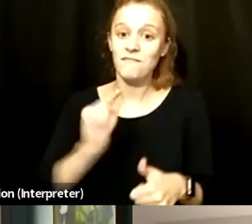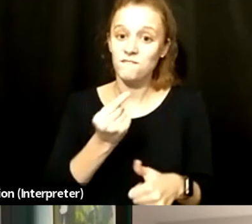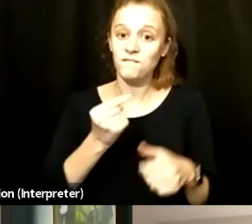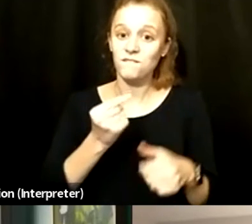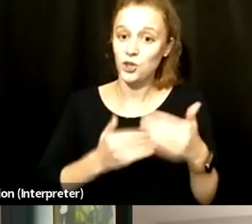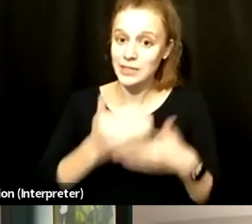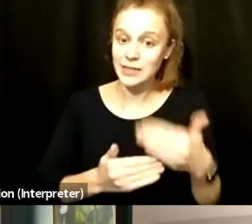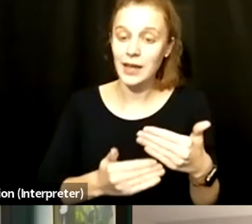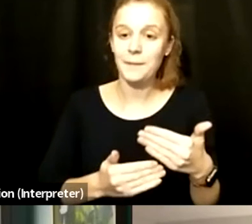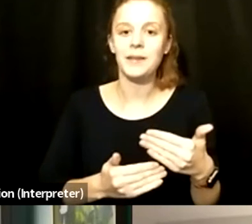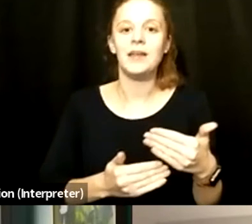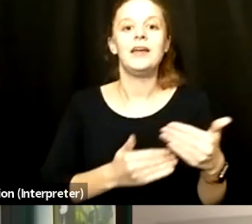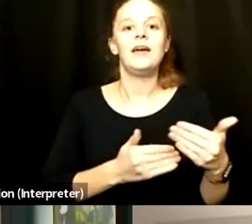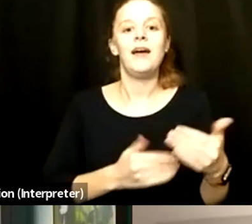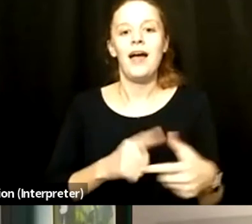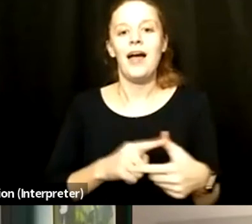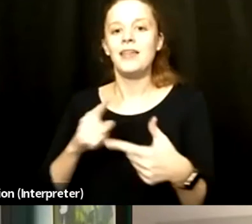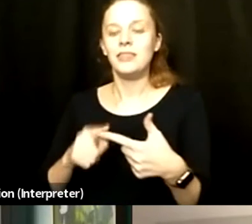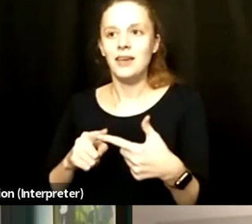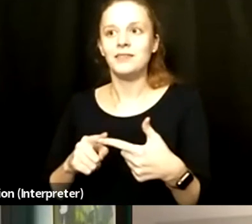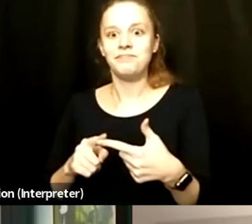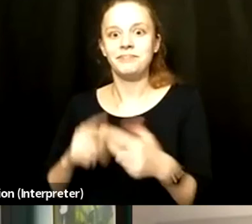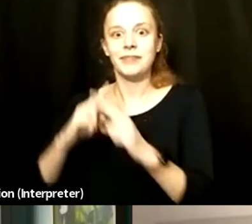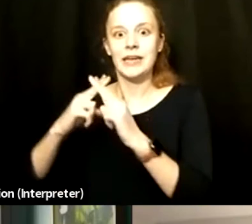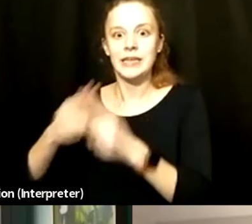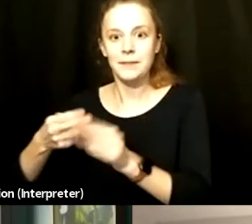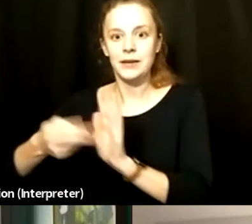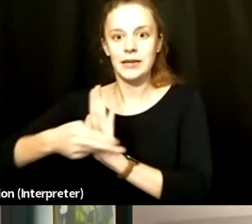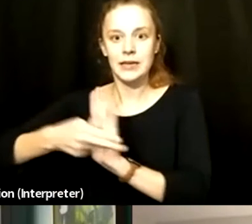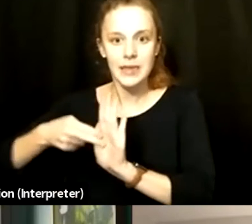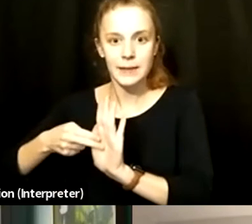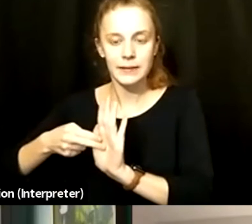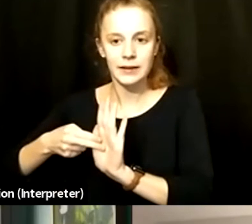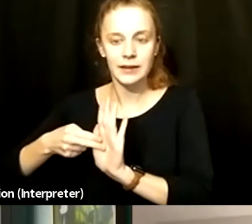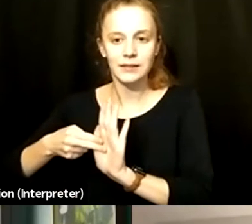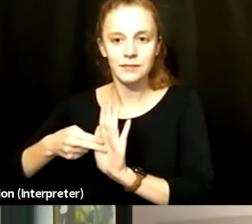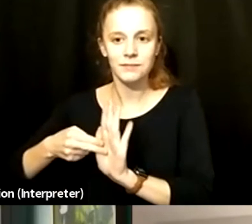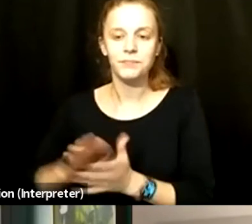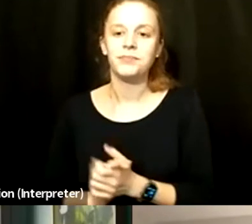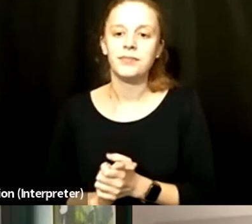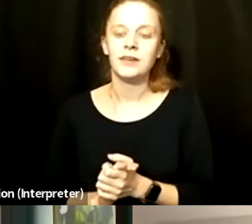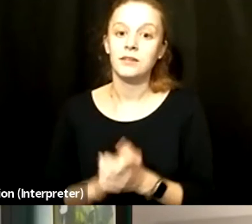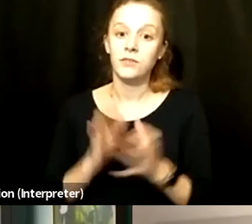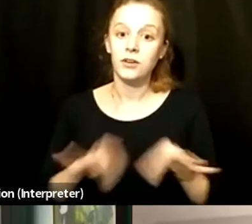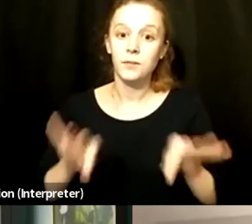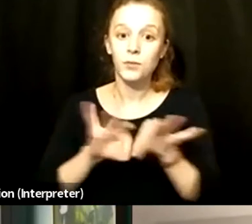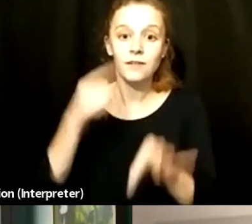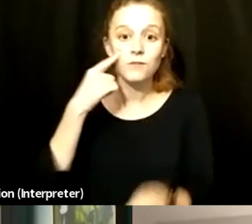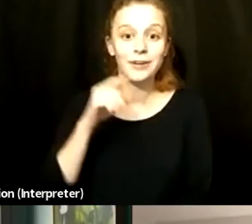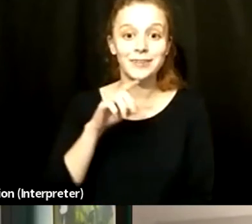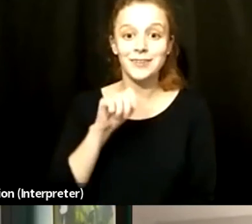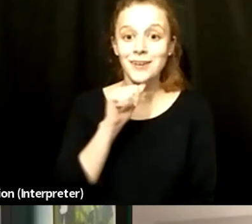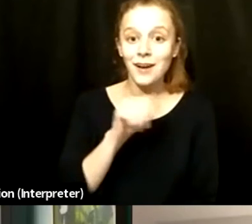it, naming it is so important. And it is so meaningful when non-disabled allies, pick up some of the